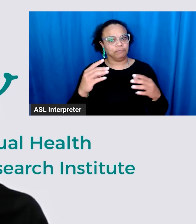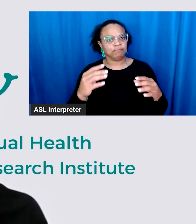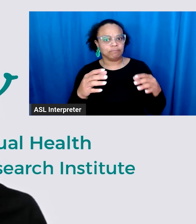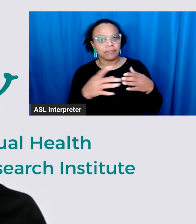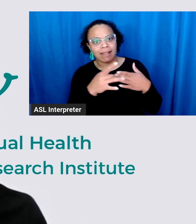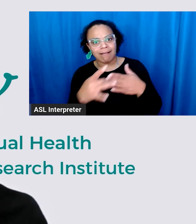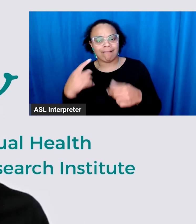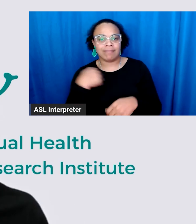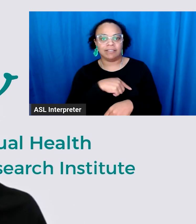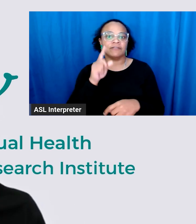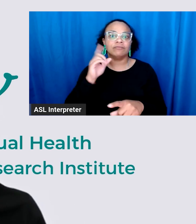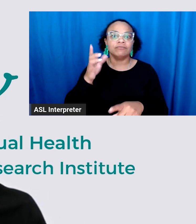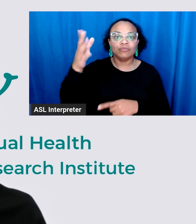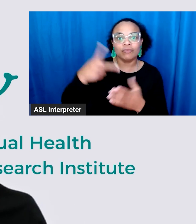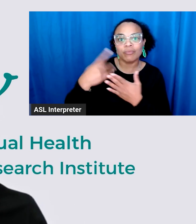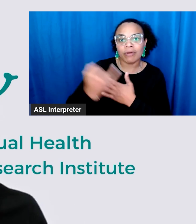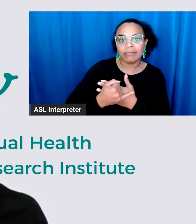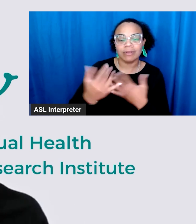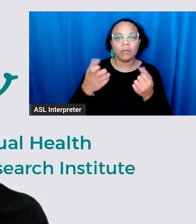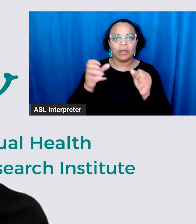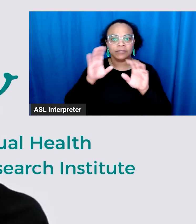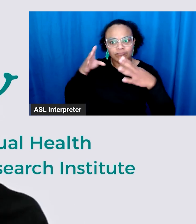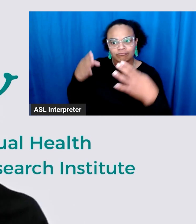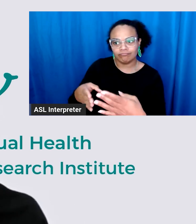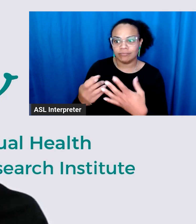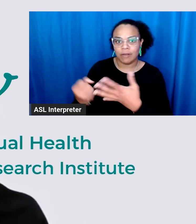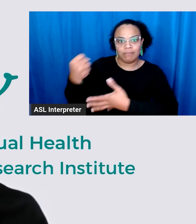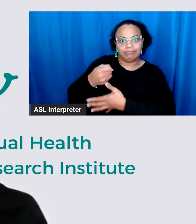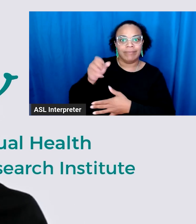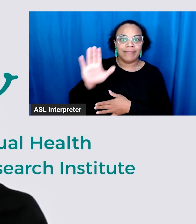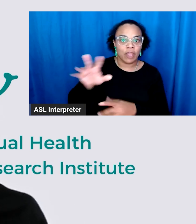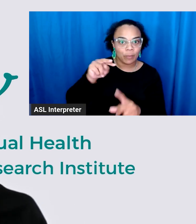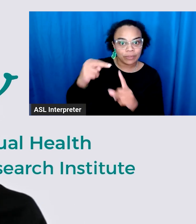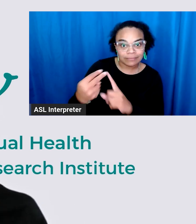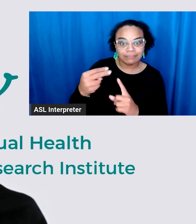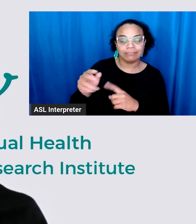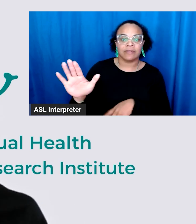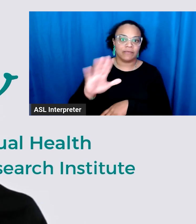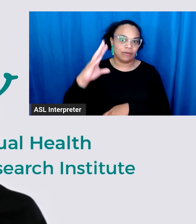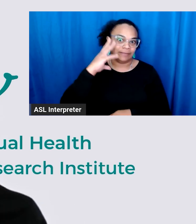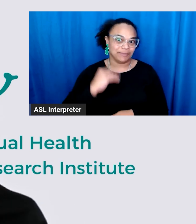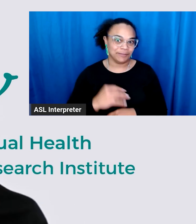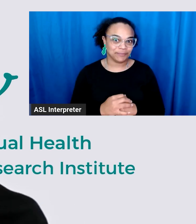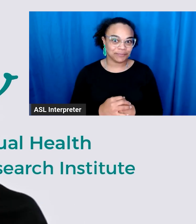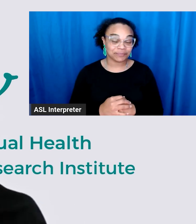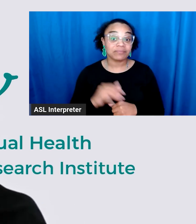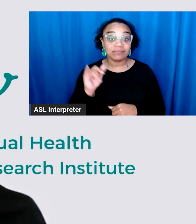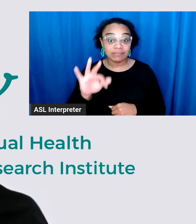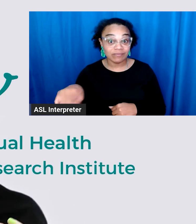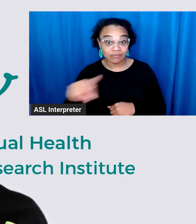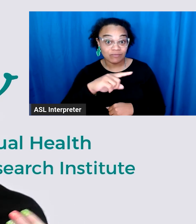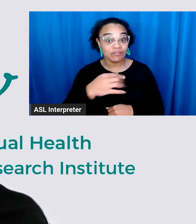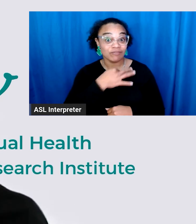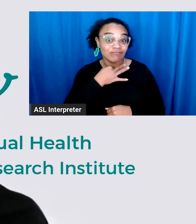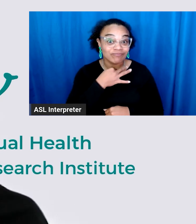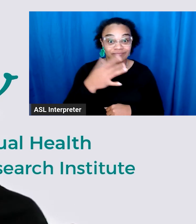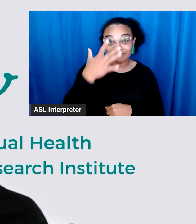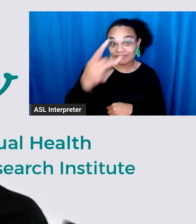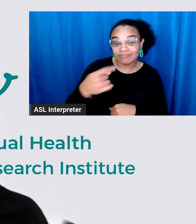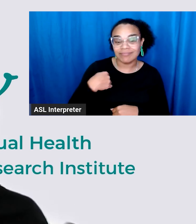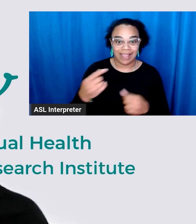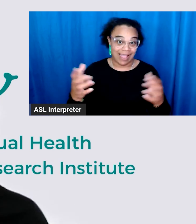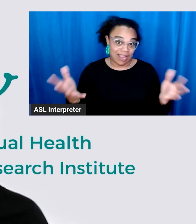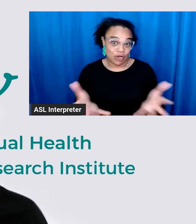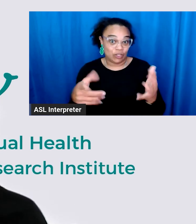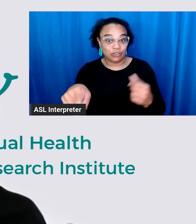the projects we're doing are centering sex worker perspectives and experiences. Now, if you're interested in that, I welcome you to go